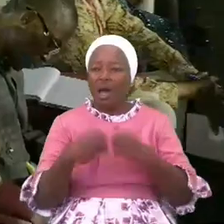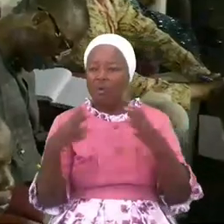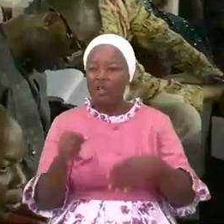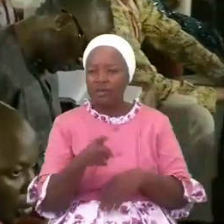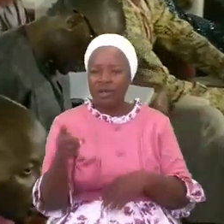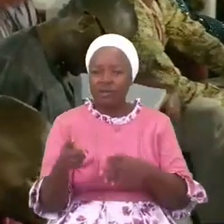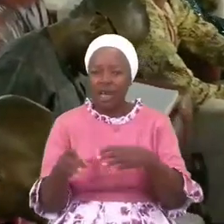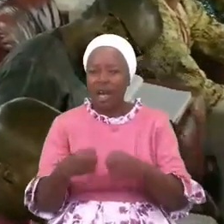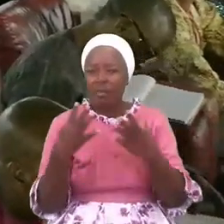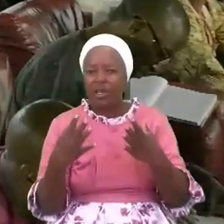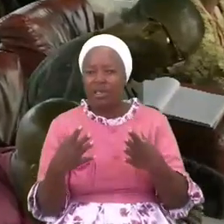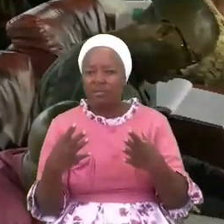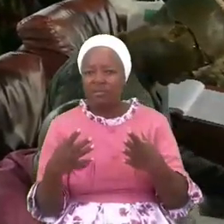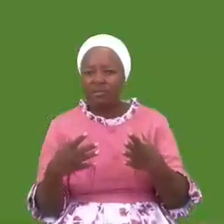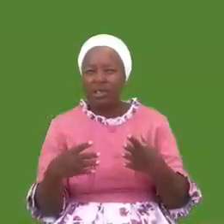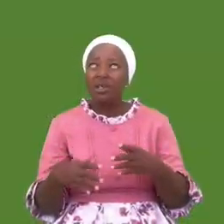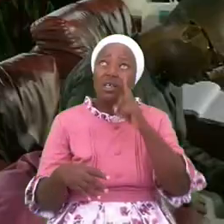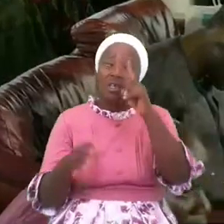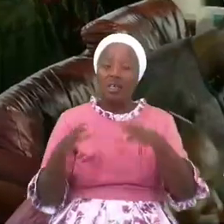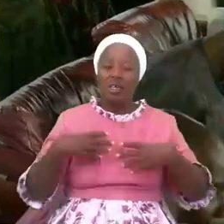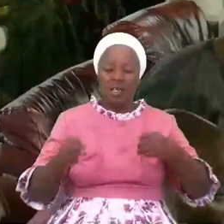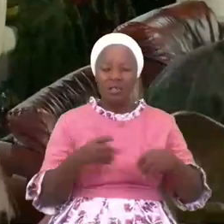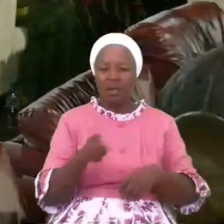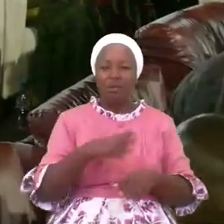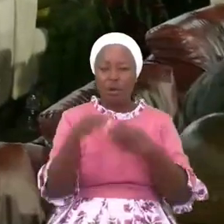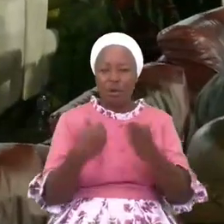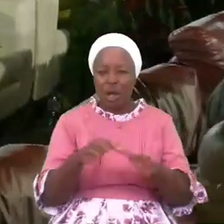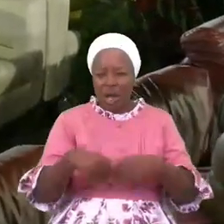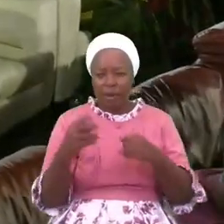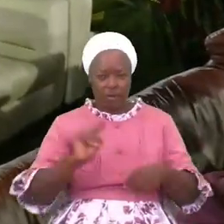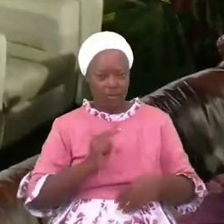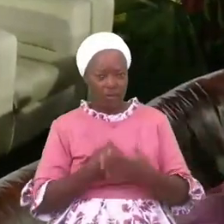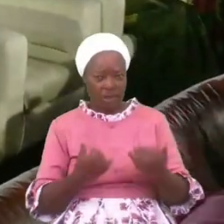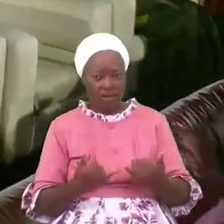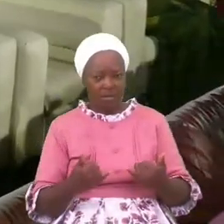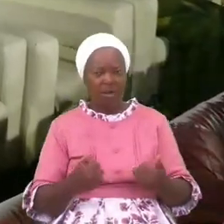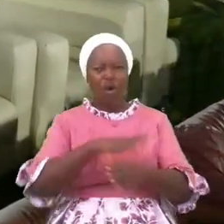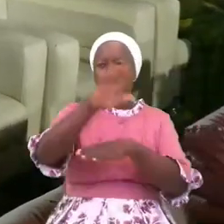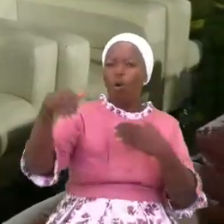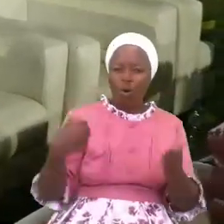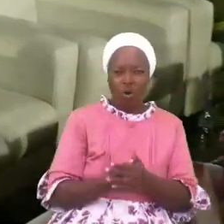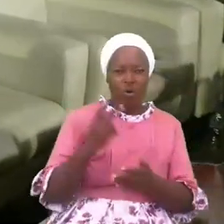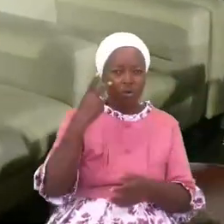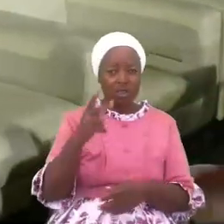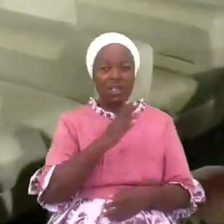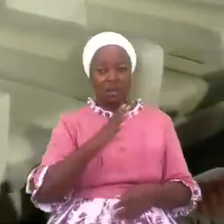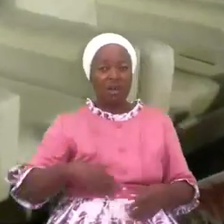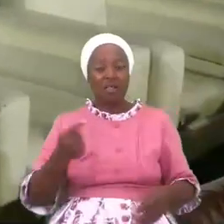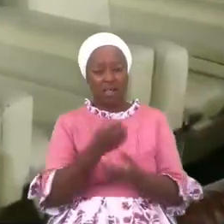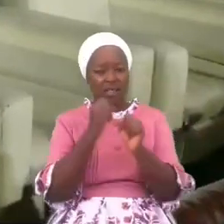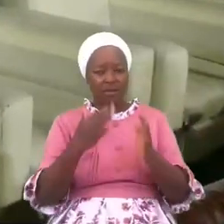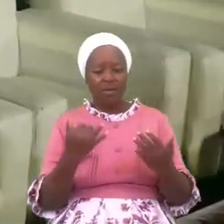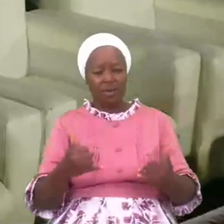us? You see Christ the Savior tonight. You see Christ the healer tonight. You see Christ